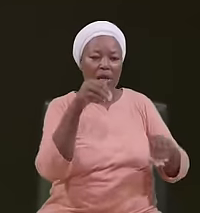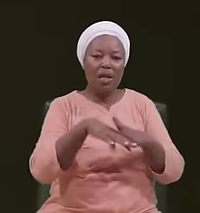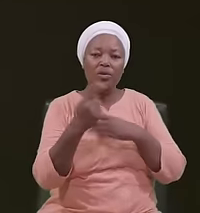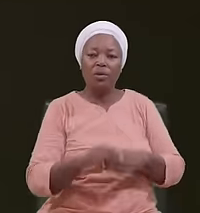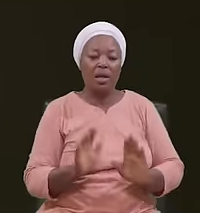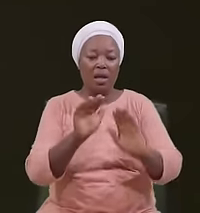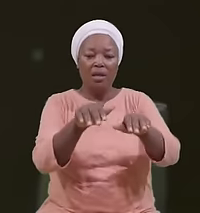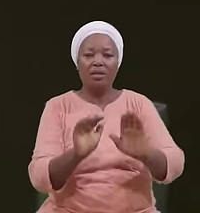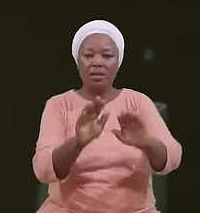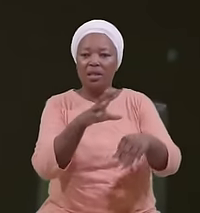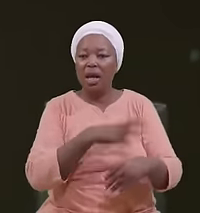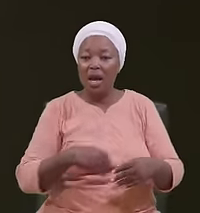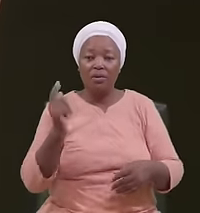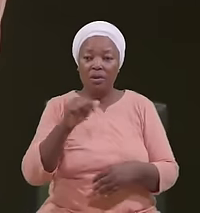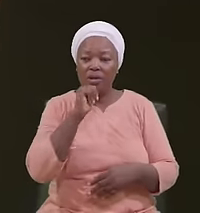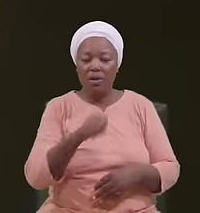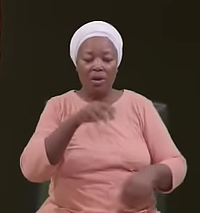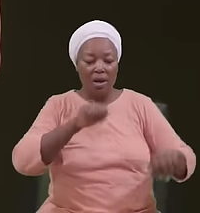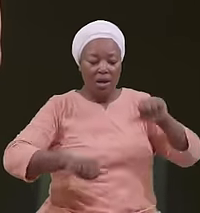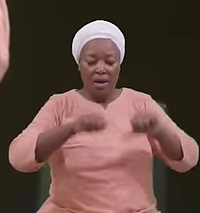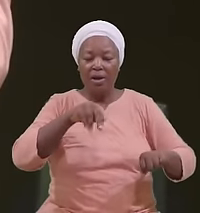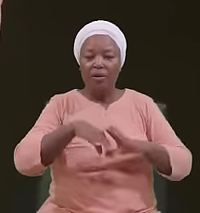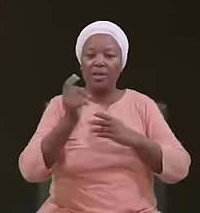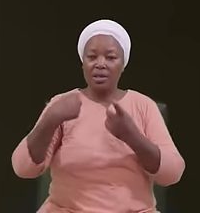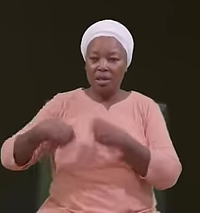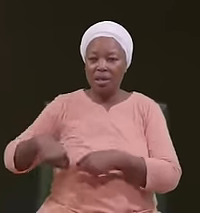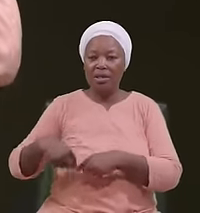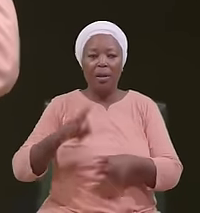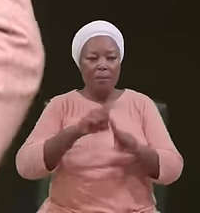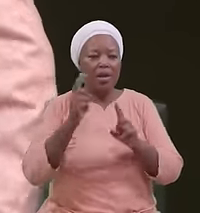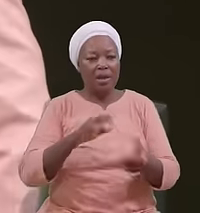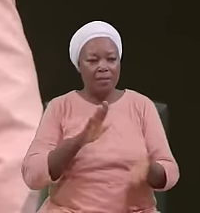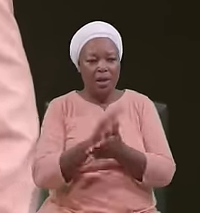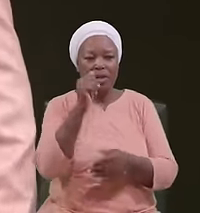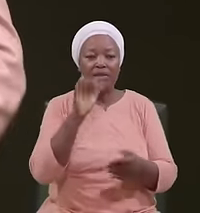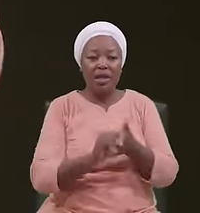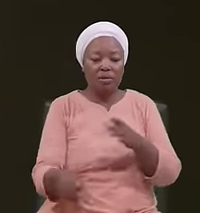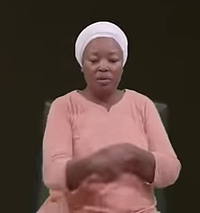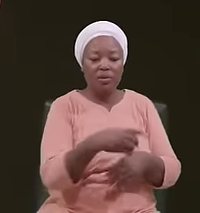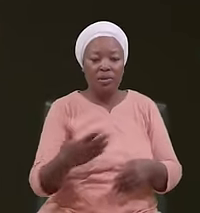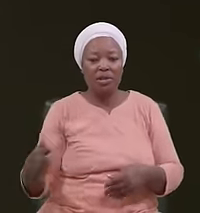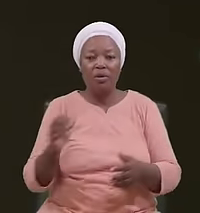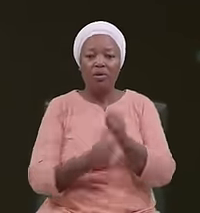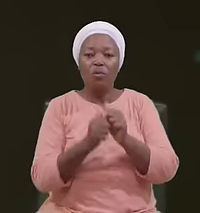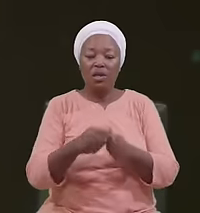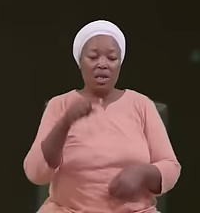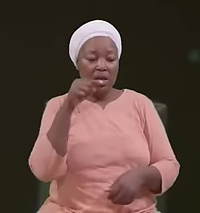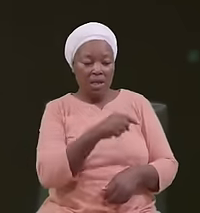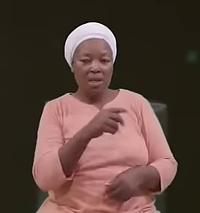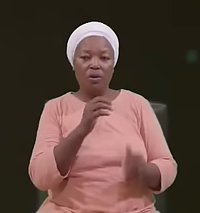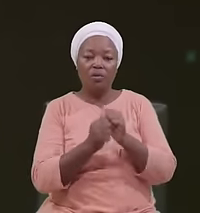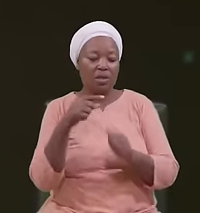the sea, and shall not doubt in his heart, but shall believe that those things